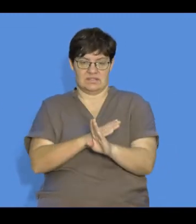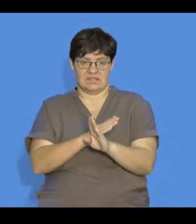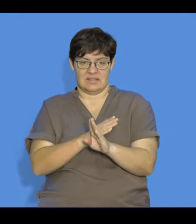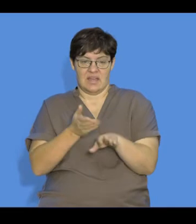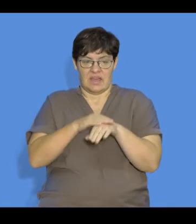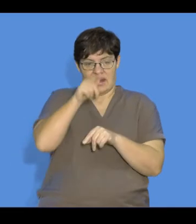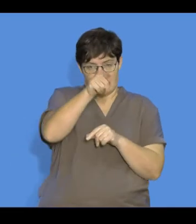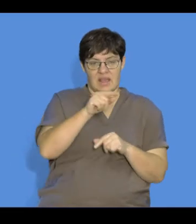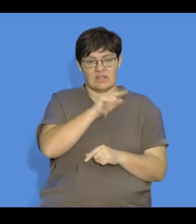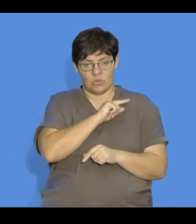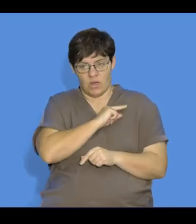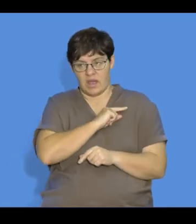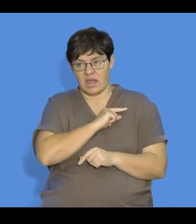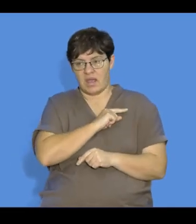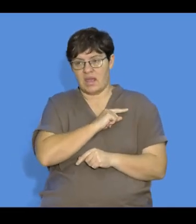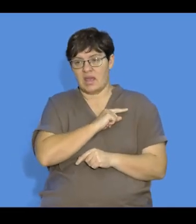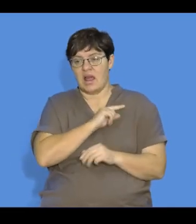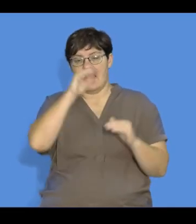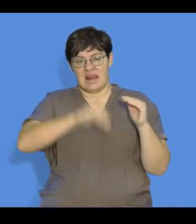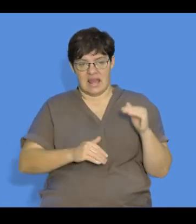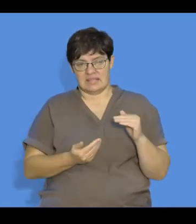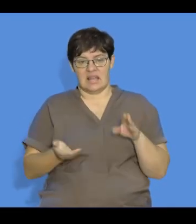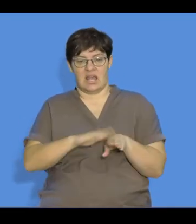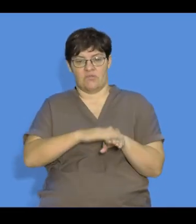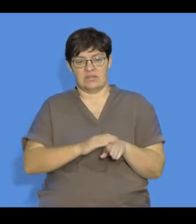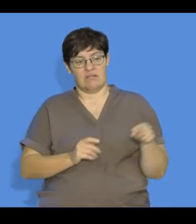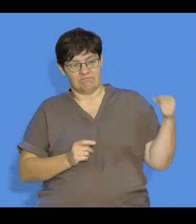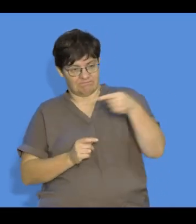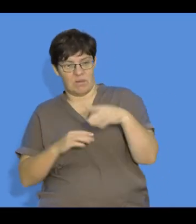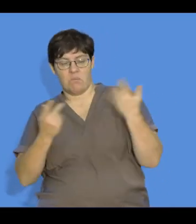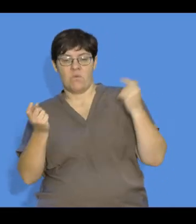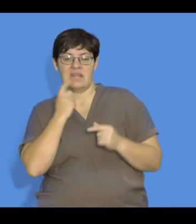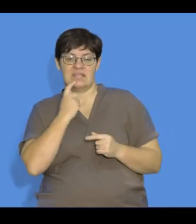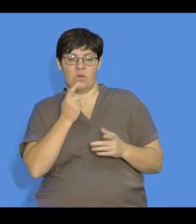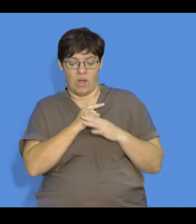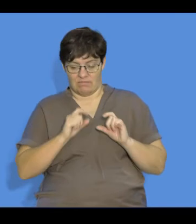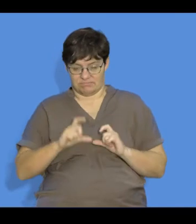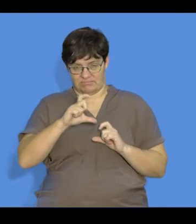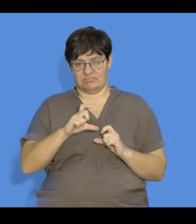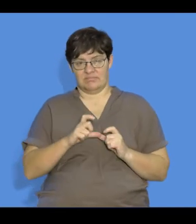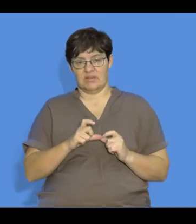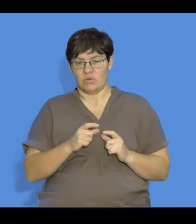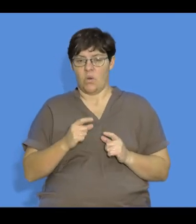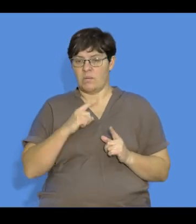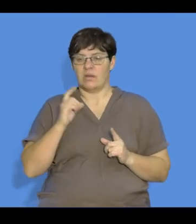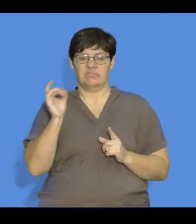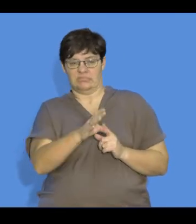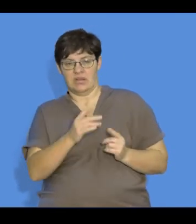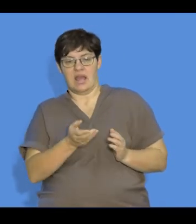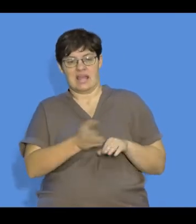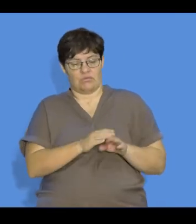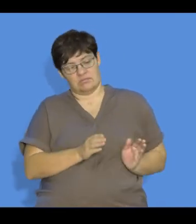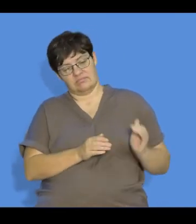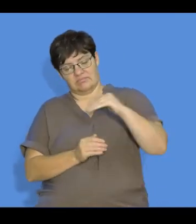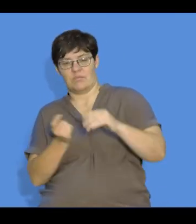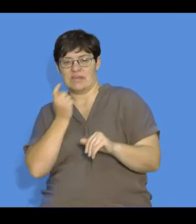which explains why there's less current in that part of the circuit compared to that, right? Okay, so what are some of